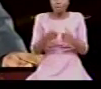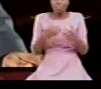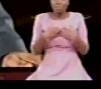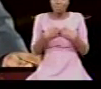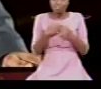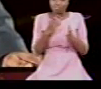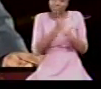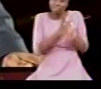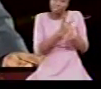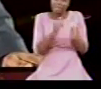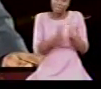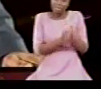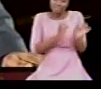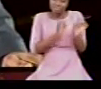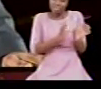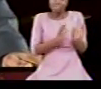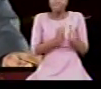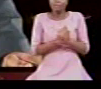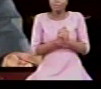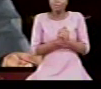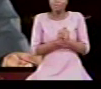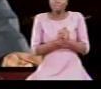that hatred.